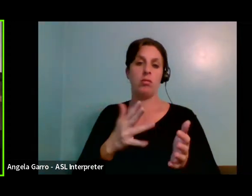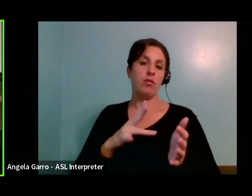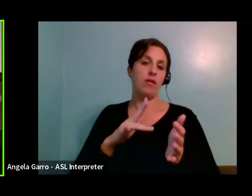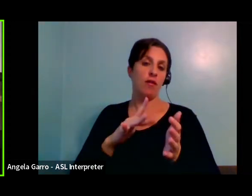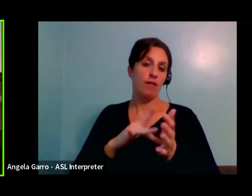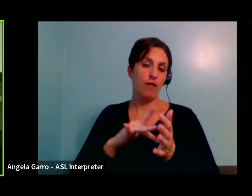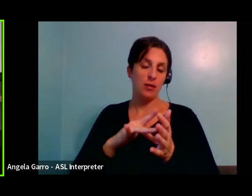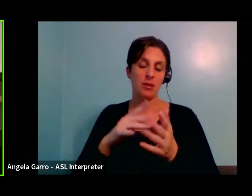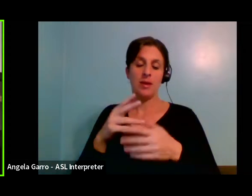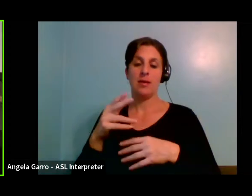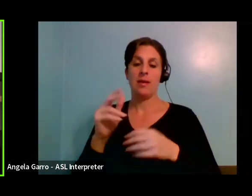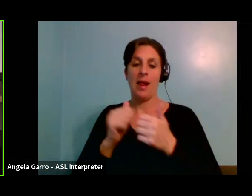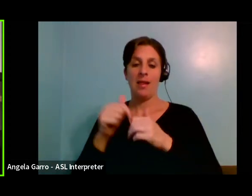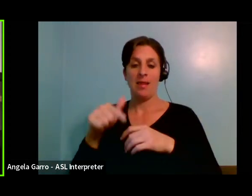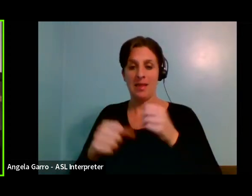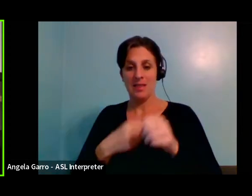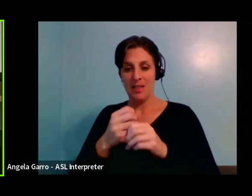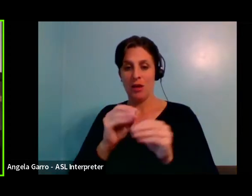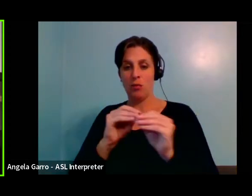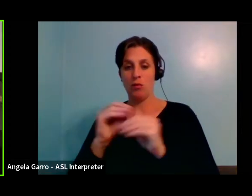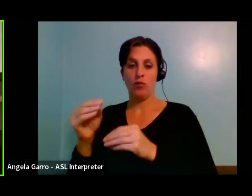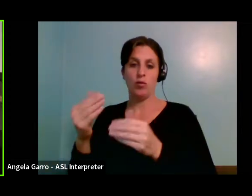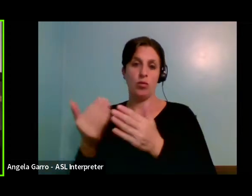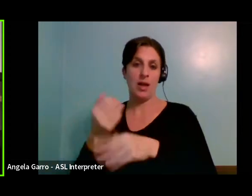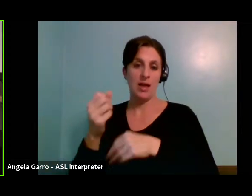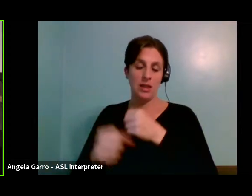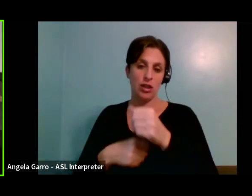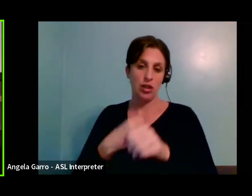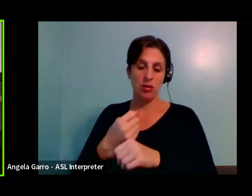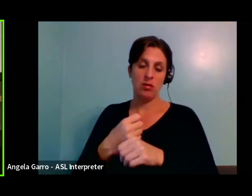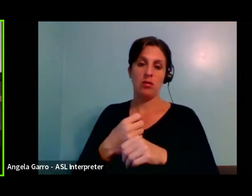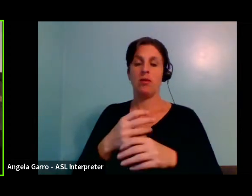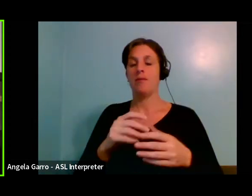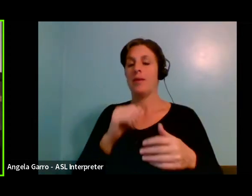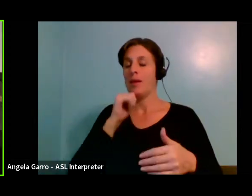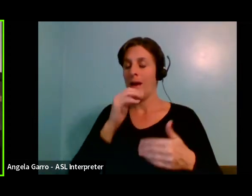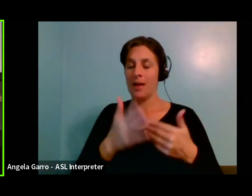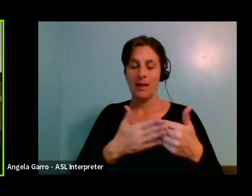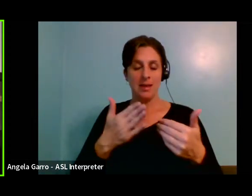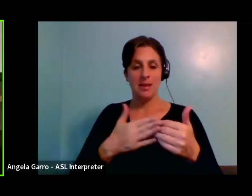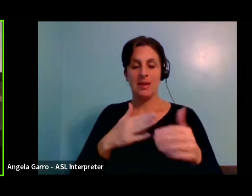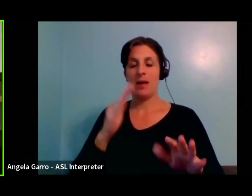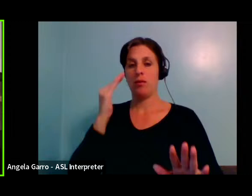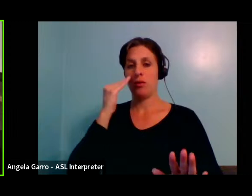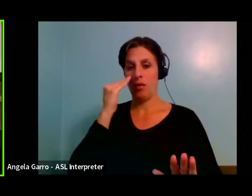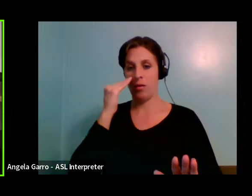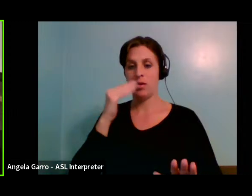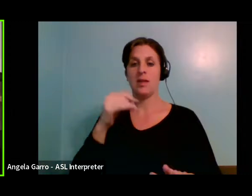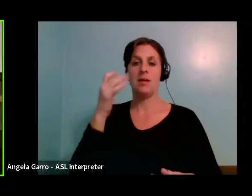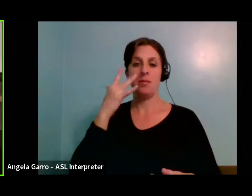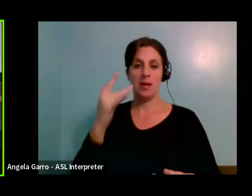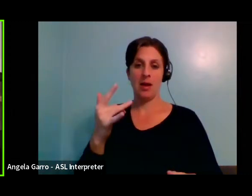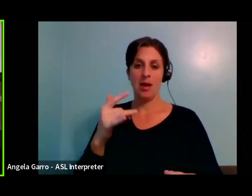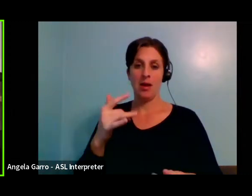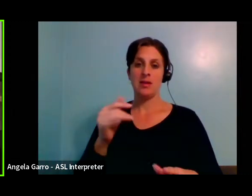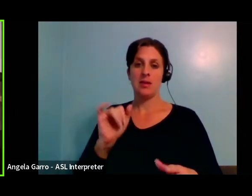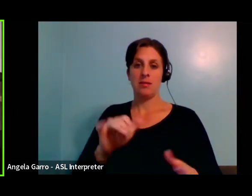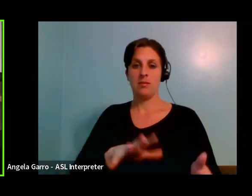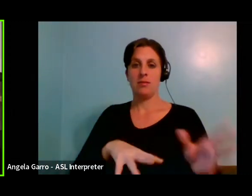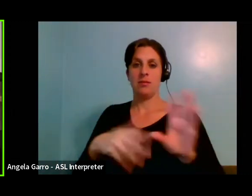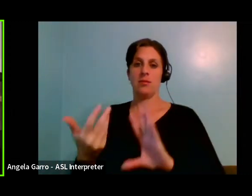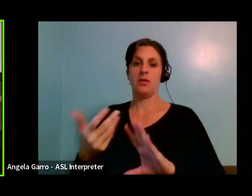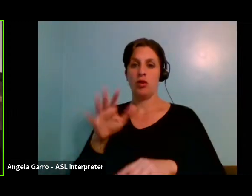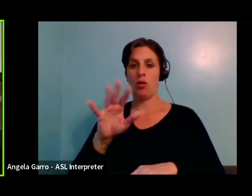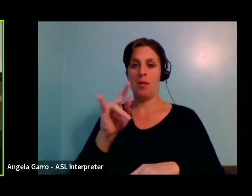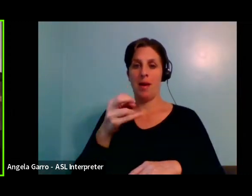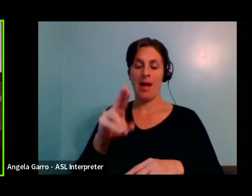year. Um, it it isn't easy. I'll acknowledge that because it can hamstring your master schedule by placing